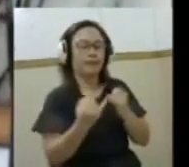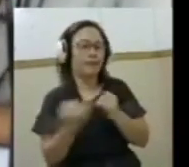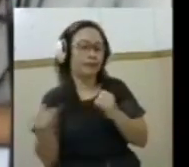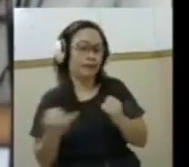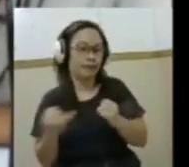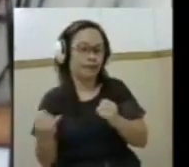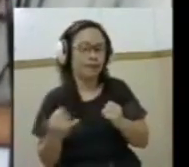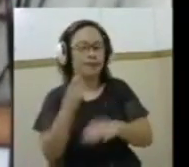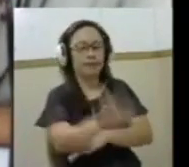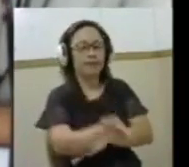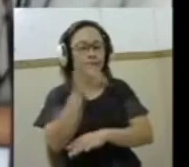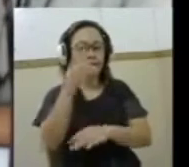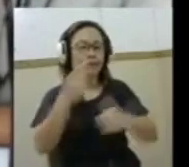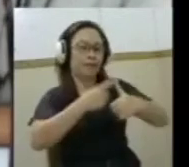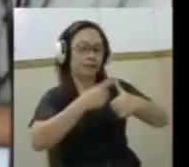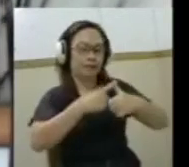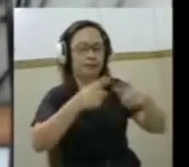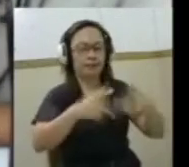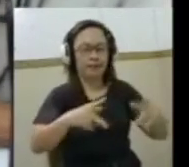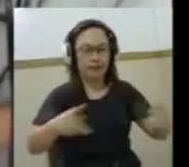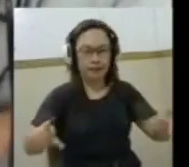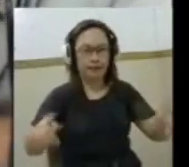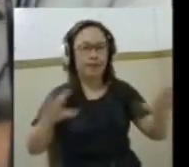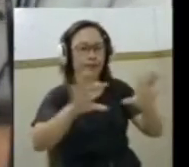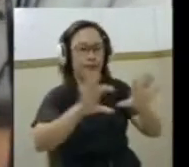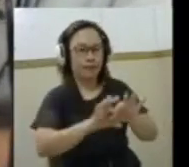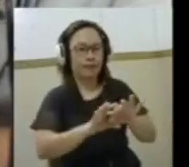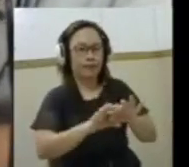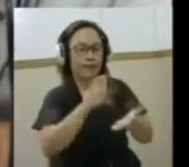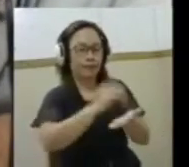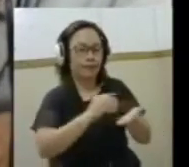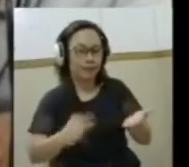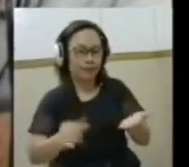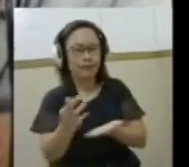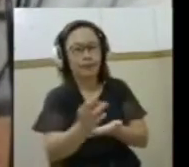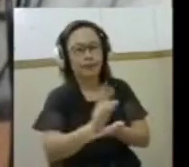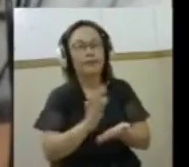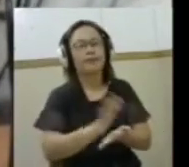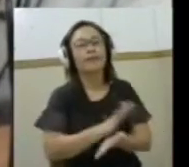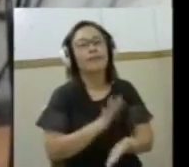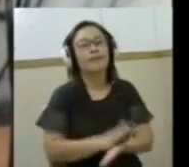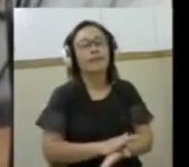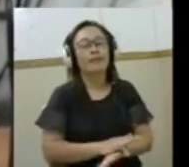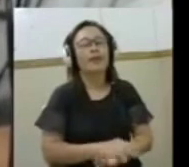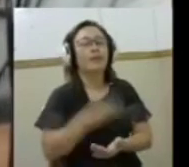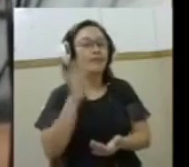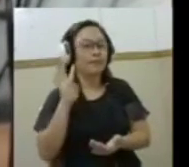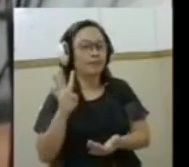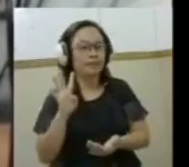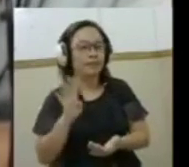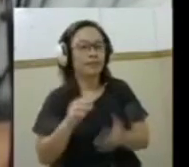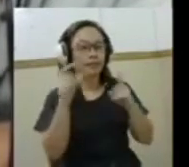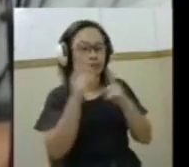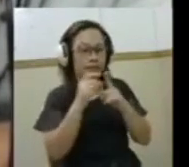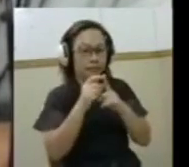is found on the first paragraph of a written research papers. Alright, number 4 term